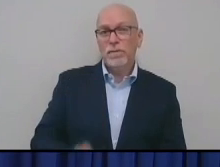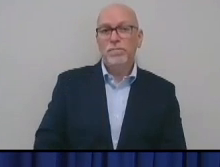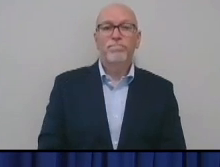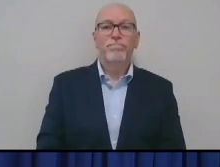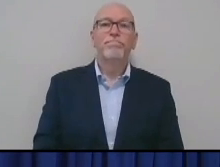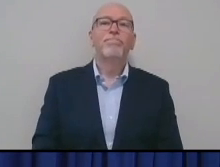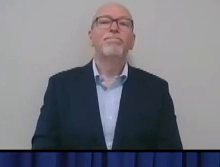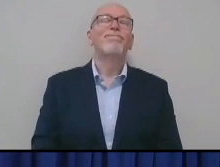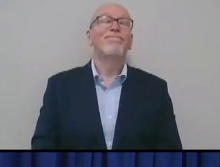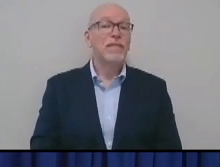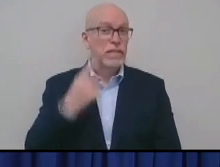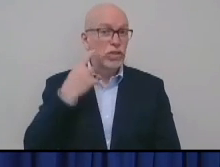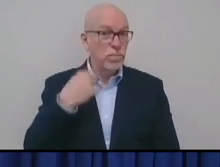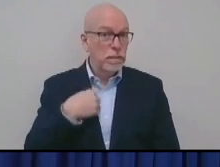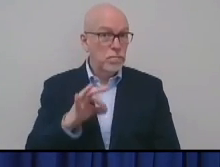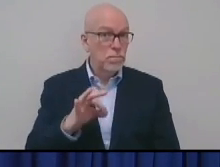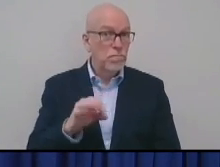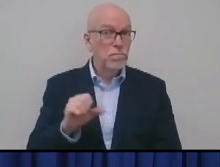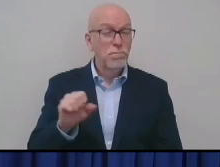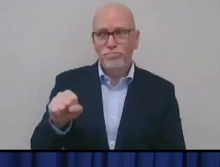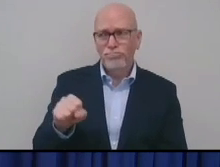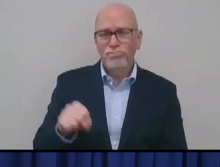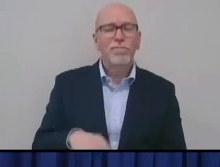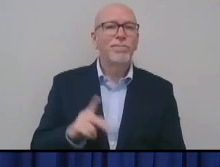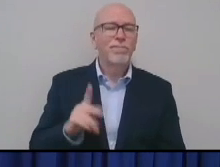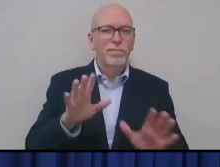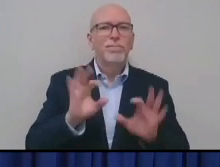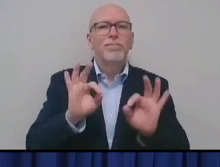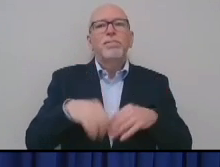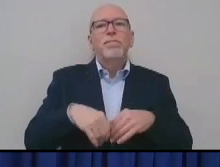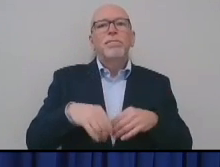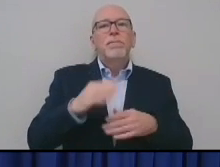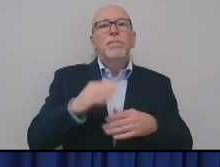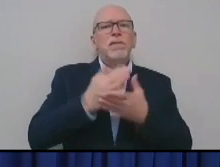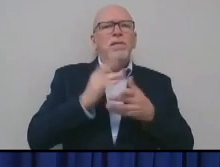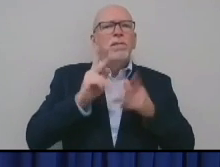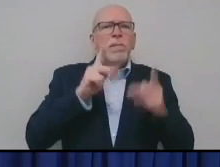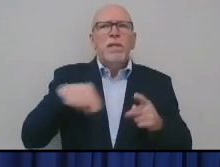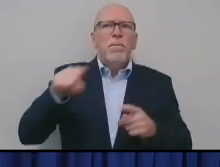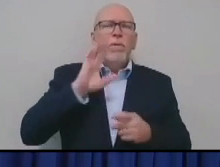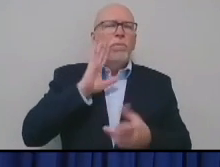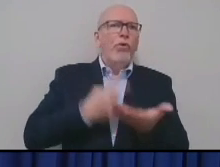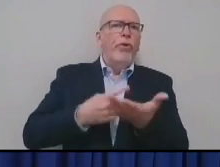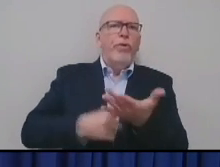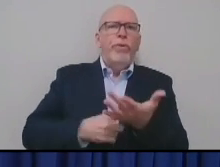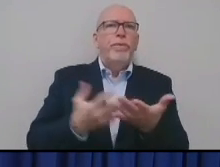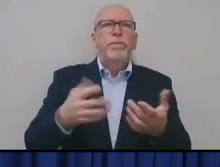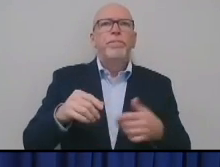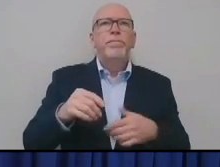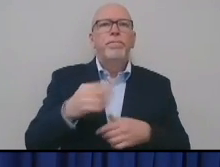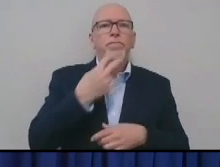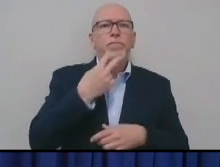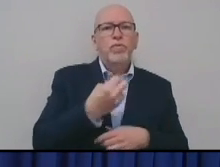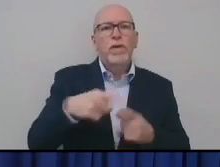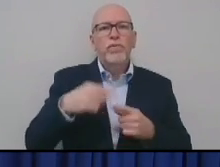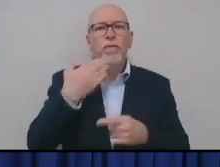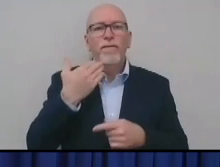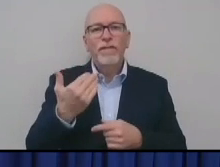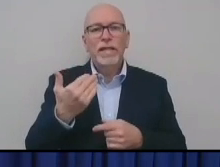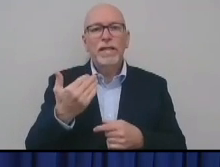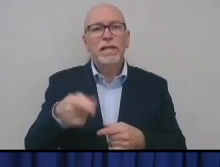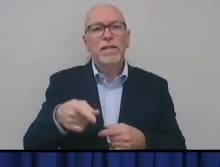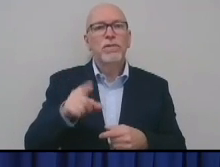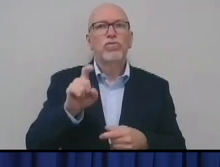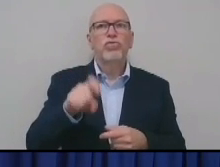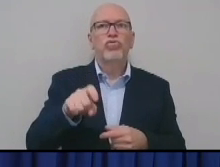Hi, can you hear me? Yes, ma'am. Excellent. So some people might argue that 12 to 15-year-olds should